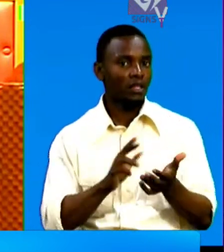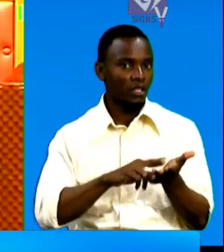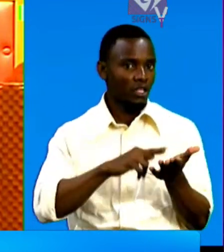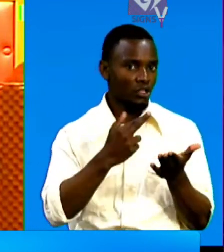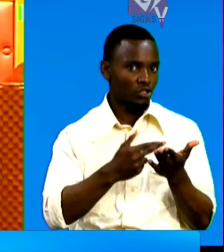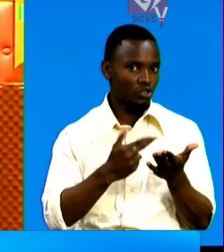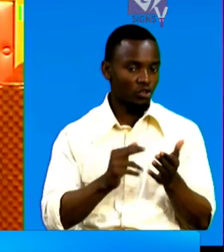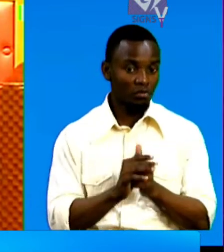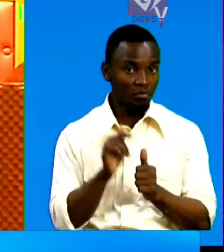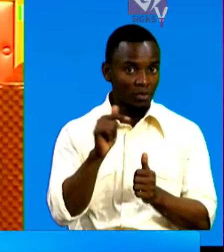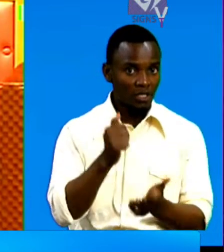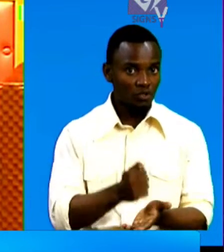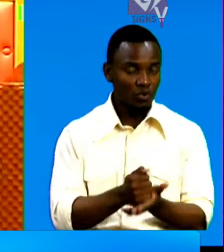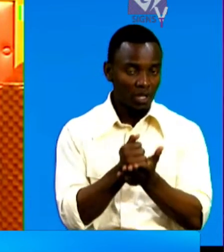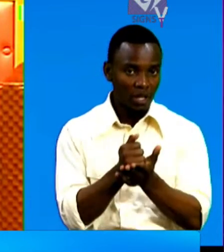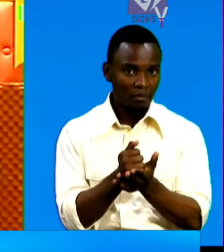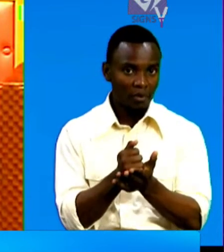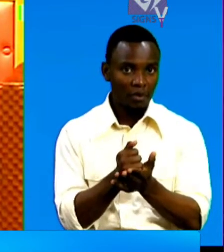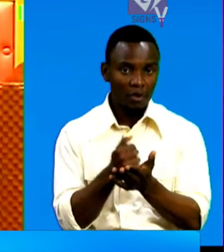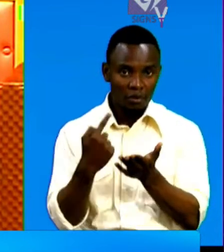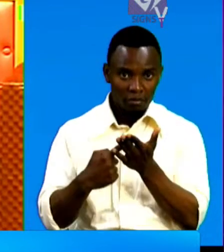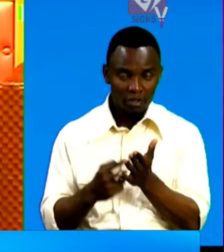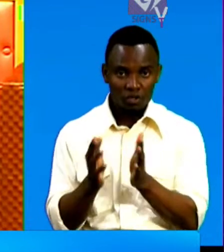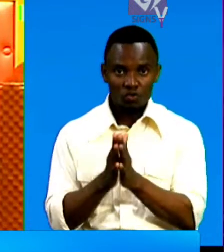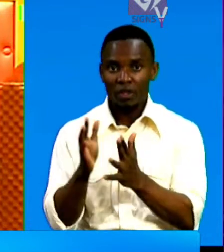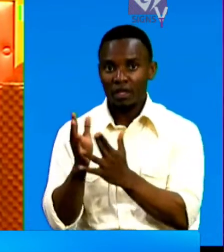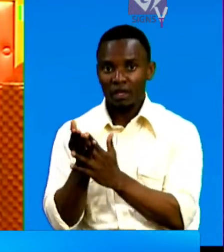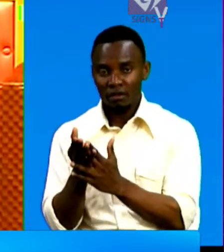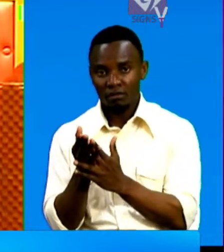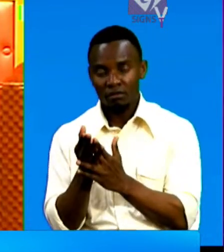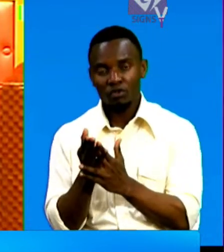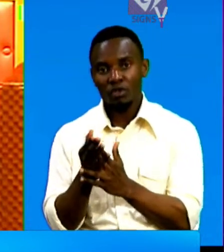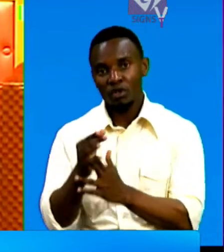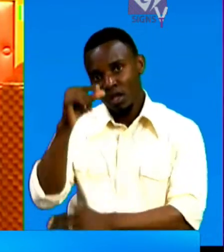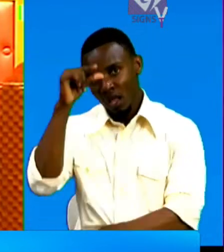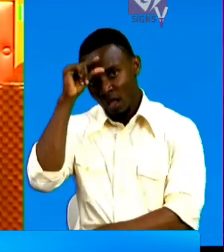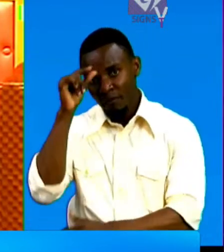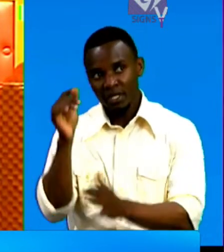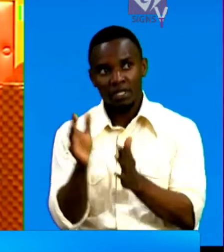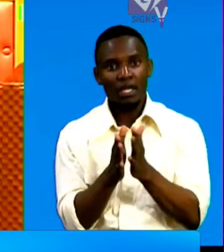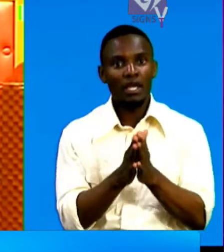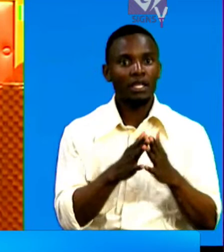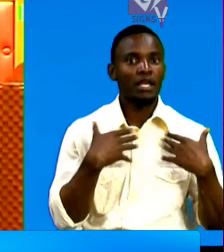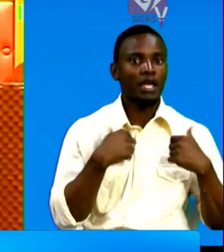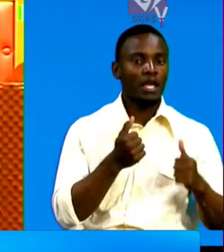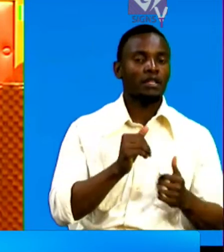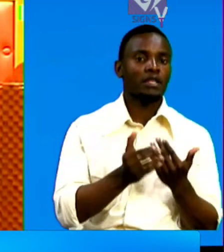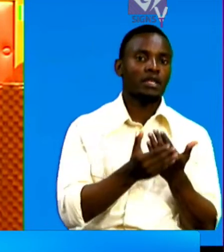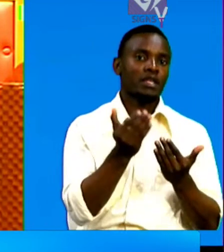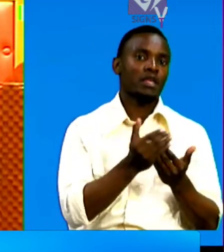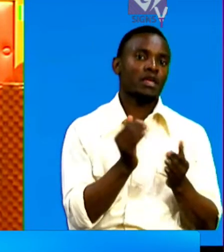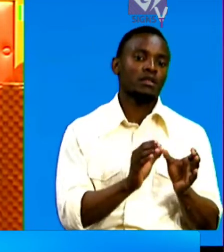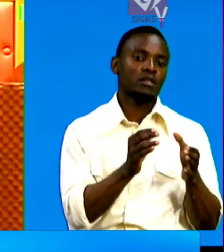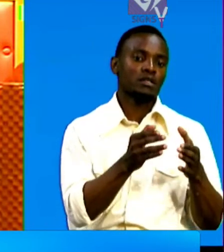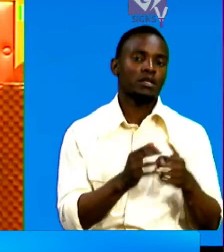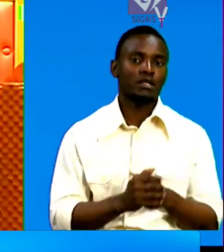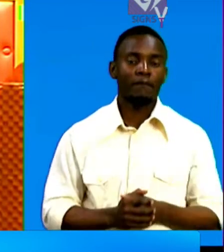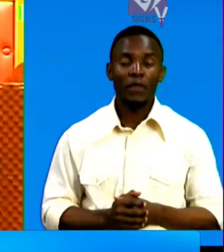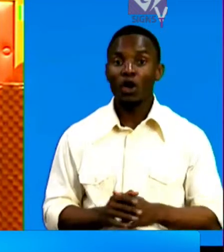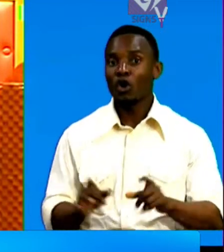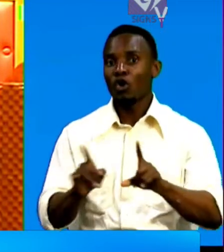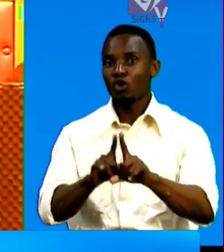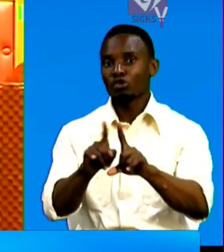mediator between government at both levels and our health sector workers.